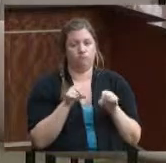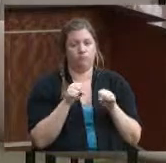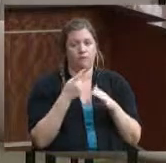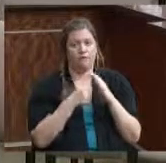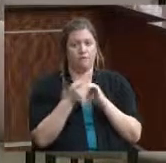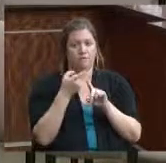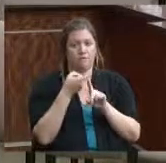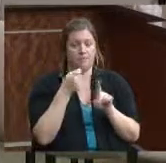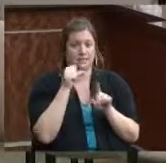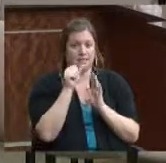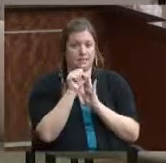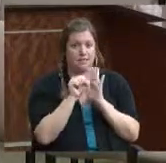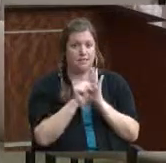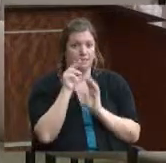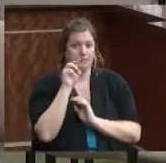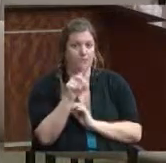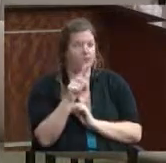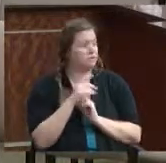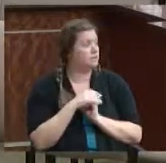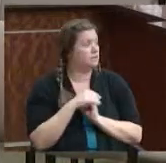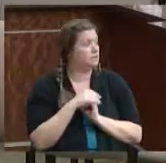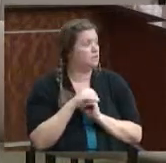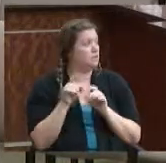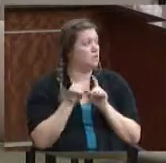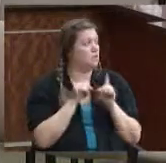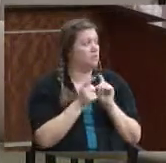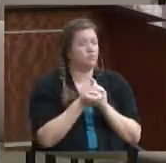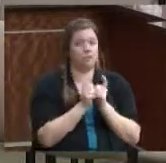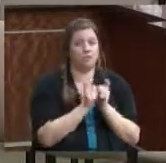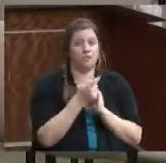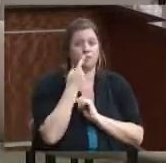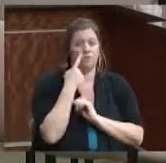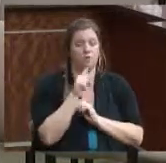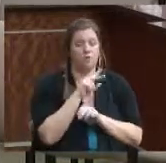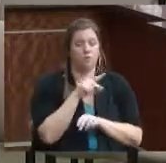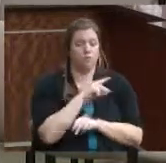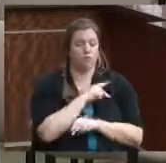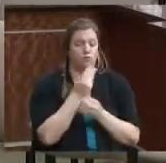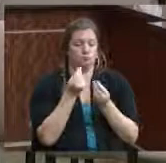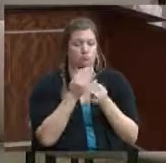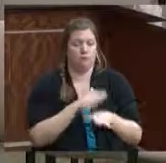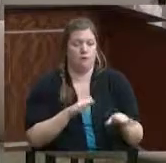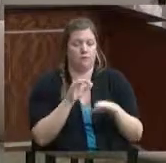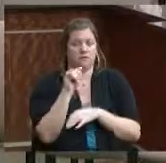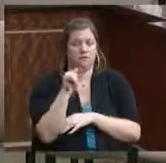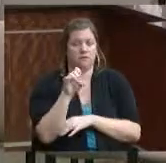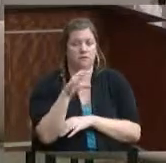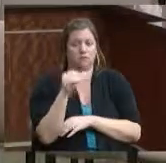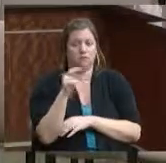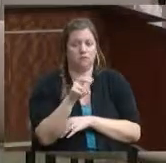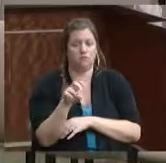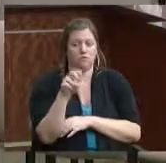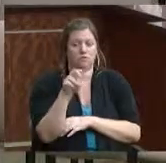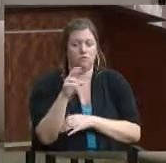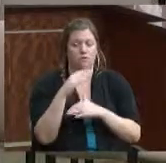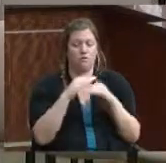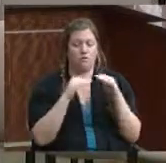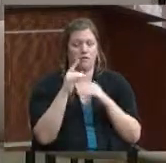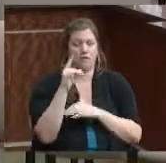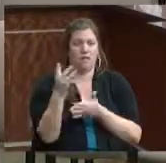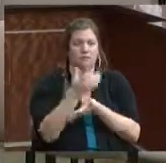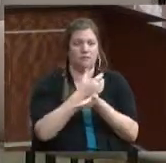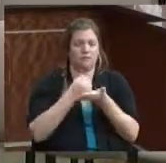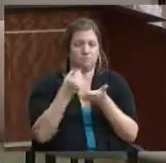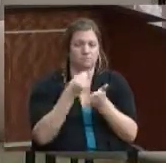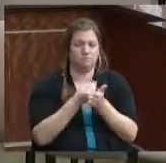state of Maryland. And this adjusts for personal property tax and transit overlay tax